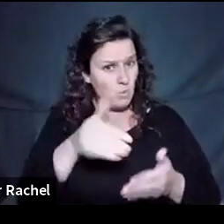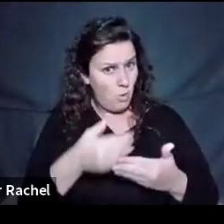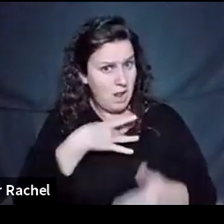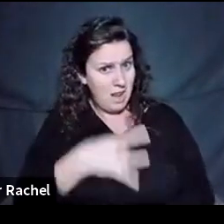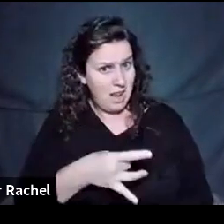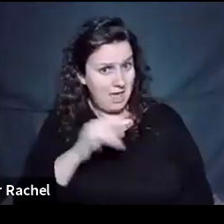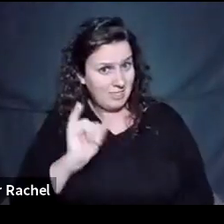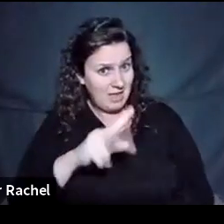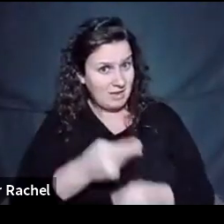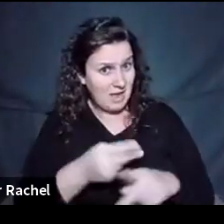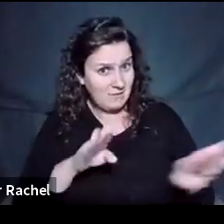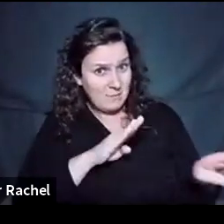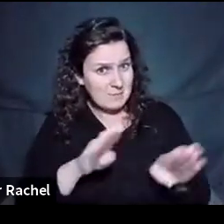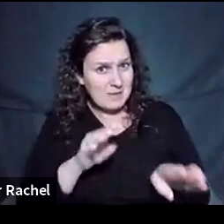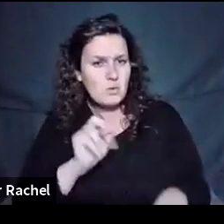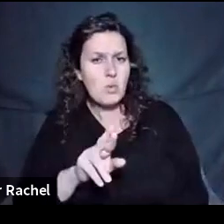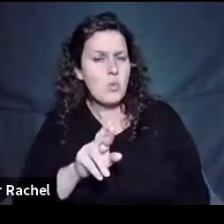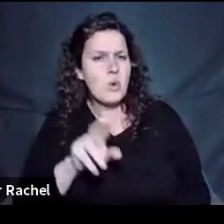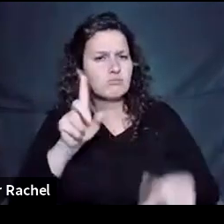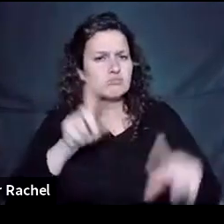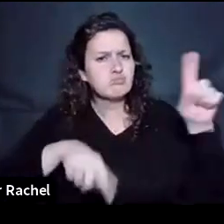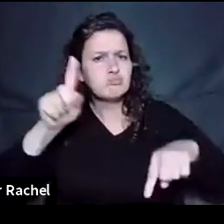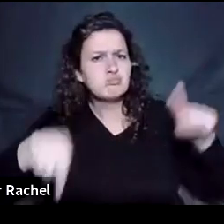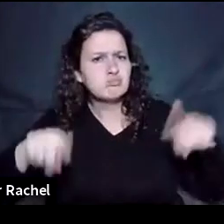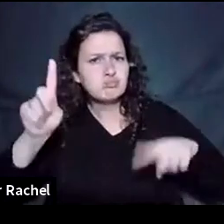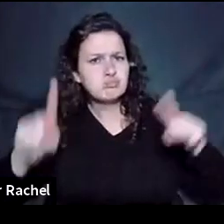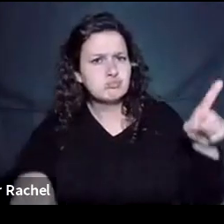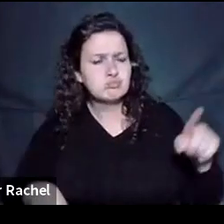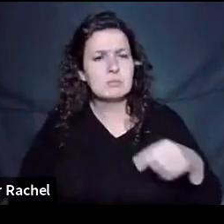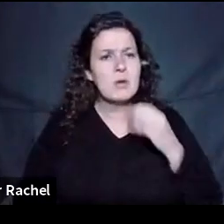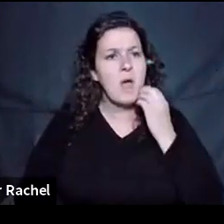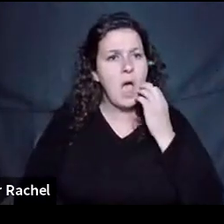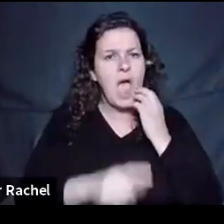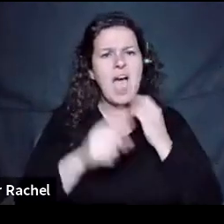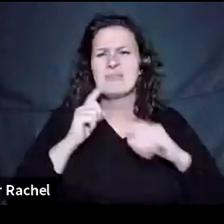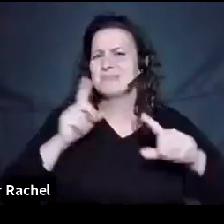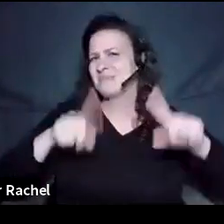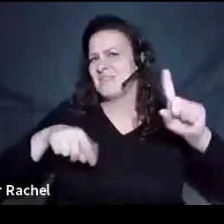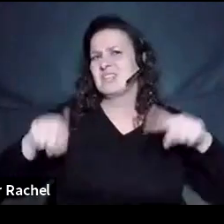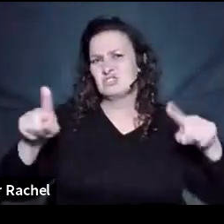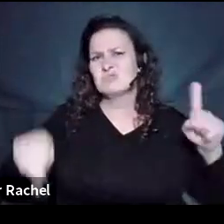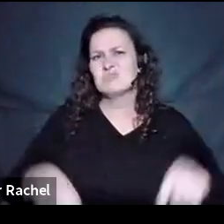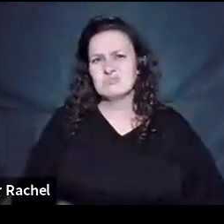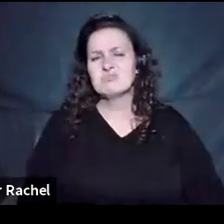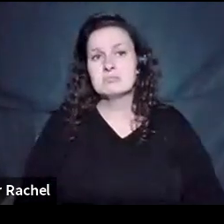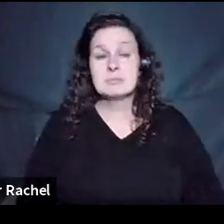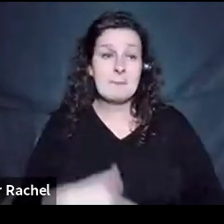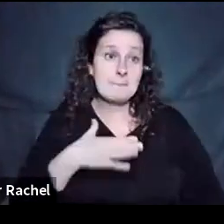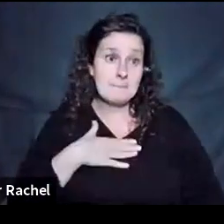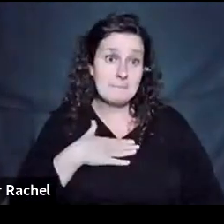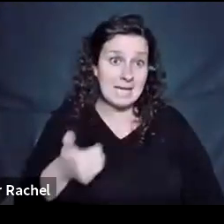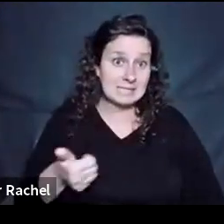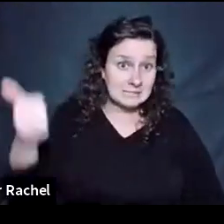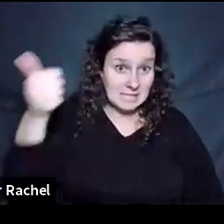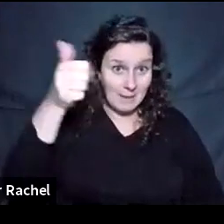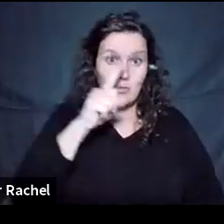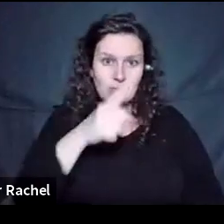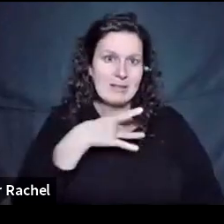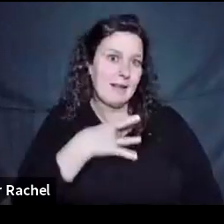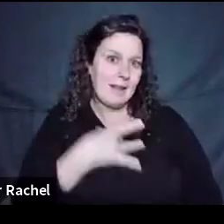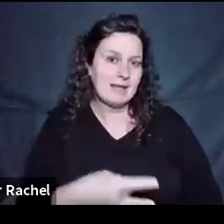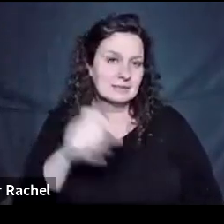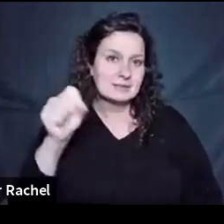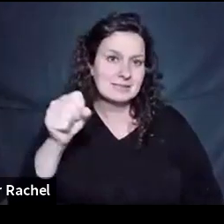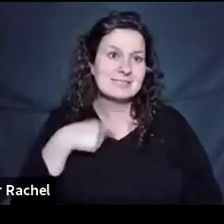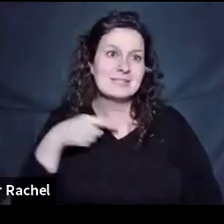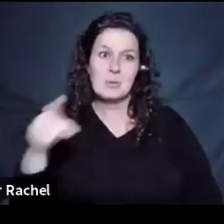of behavior, or is there variation that you found? Variation, yeah. My dominant really likes it. Like he